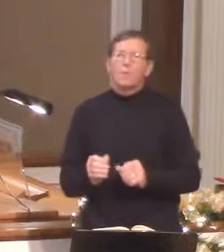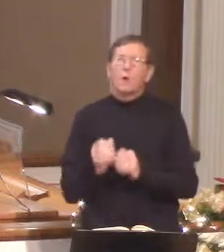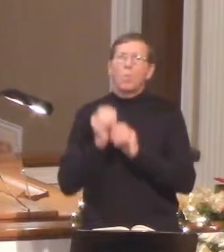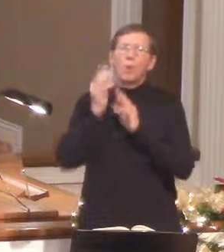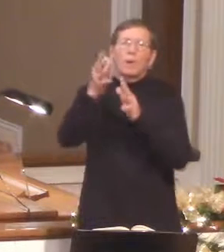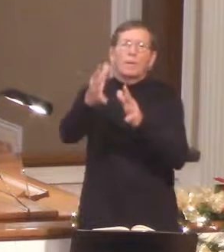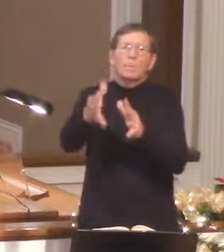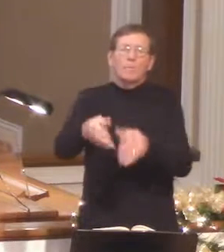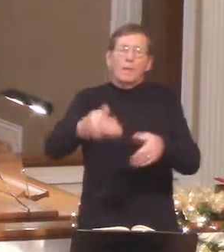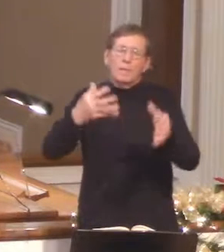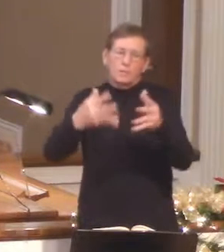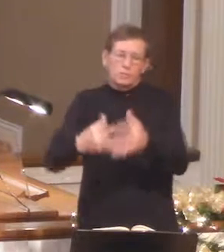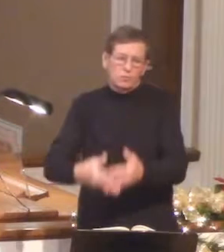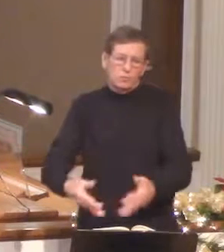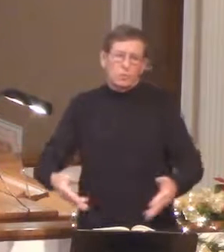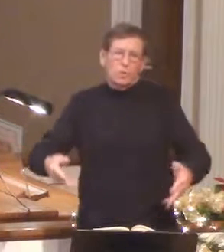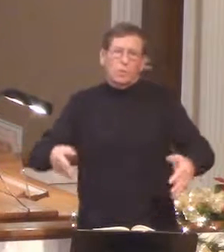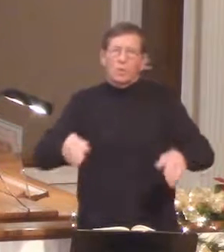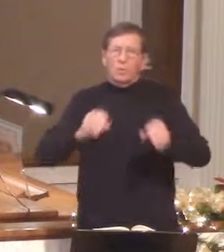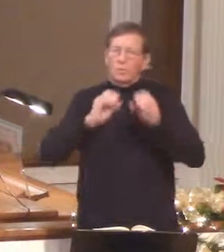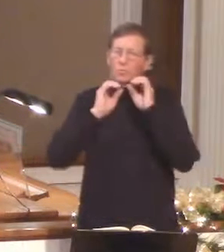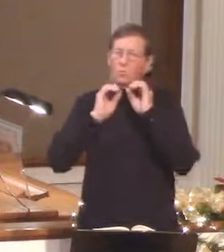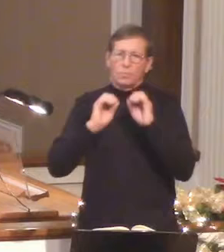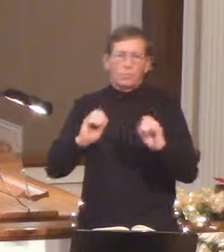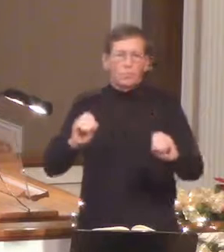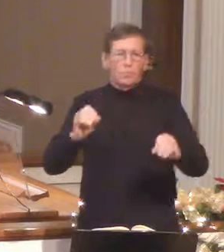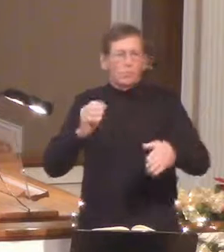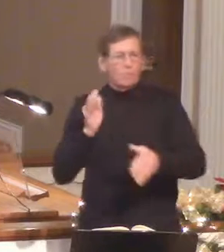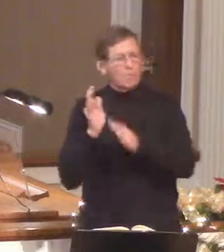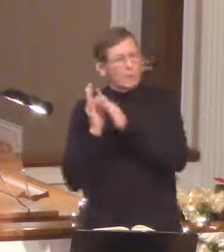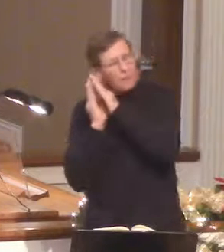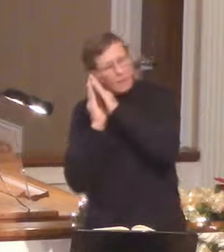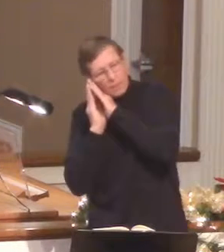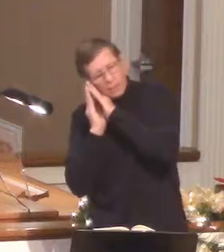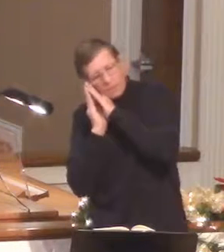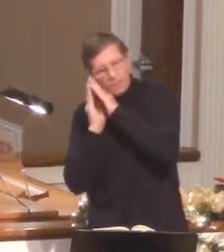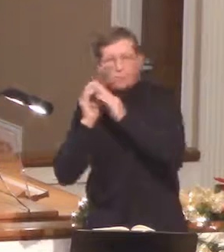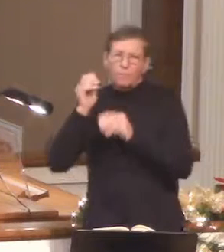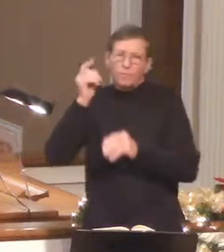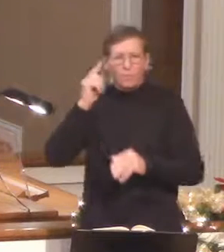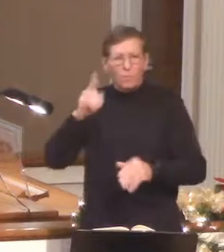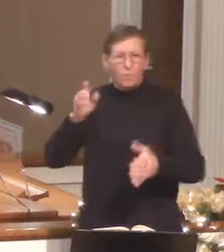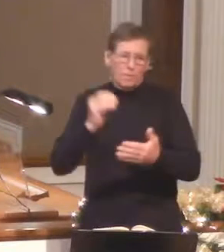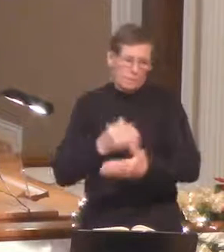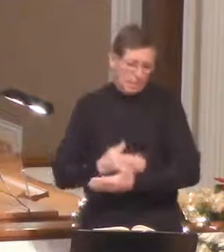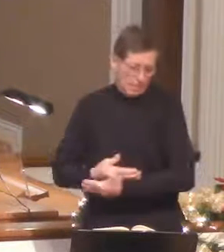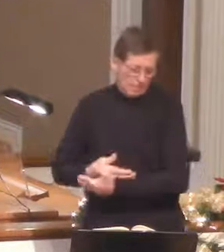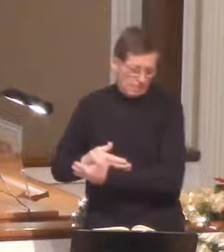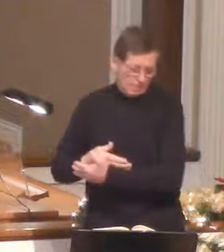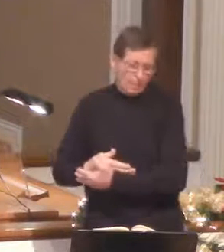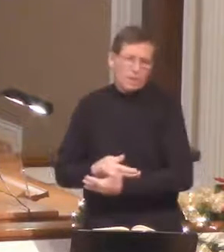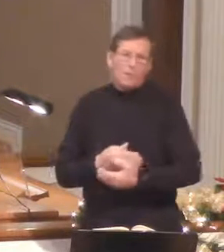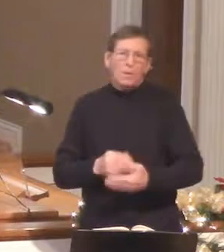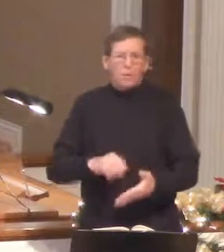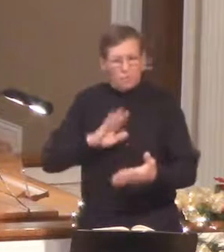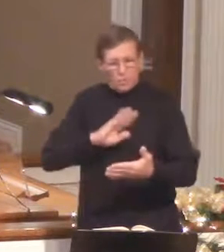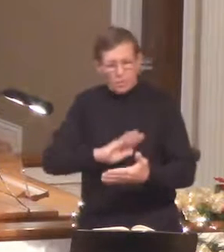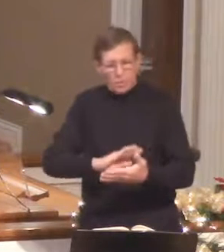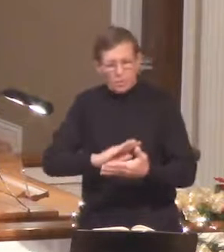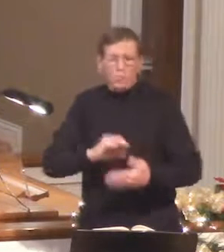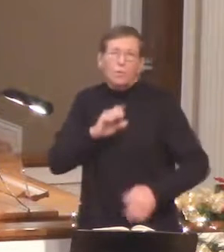Away in a manger, no crib for a bed. The